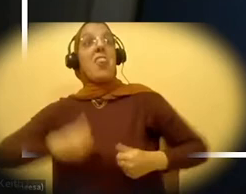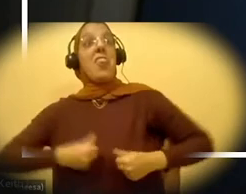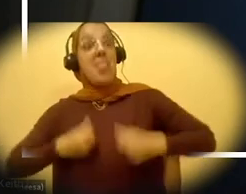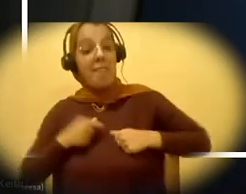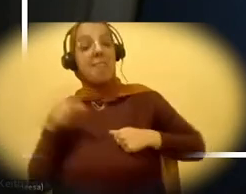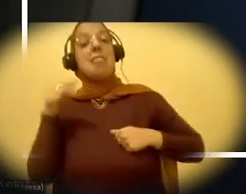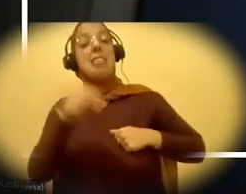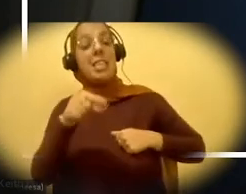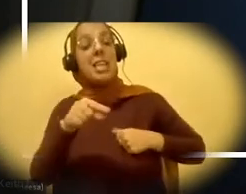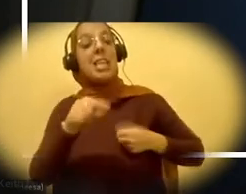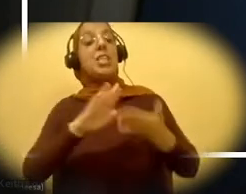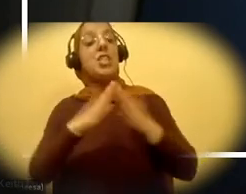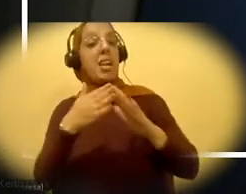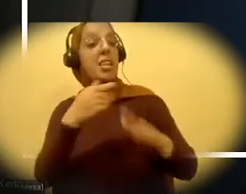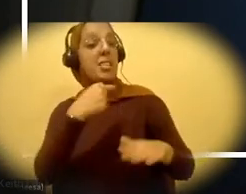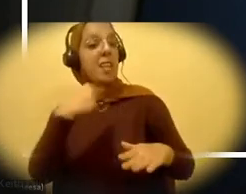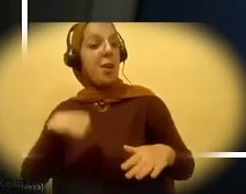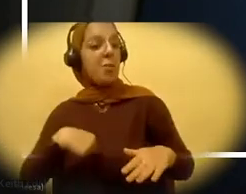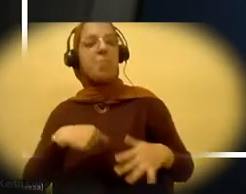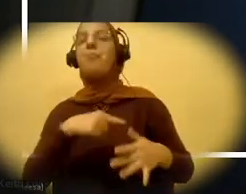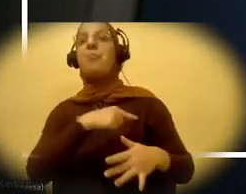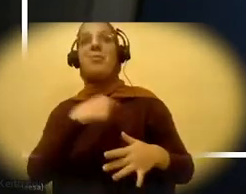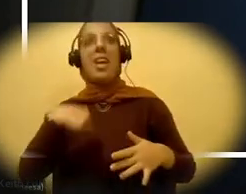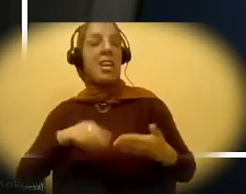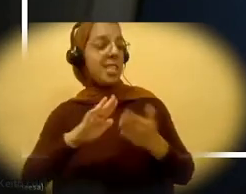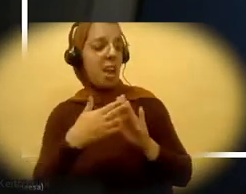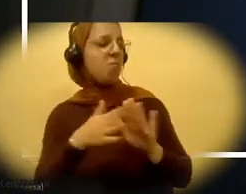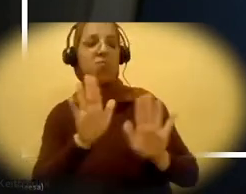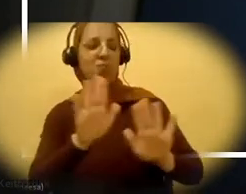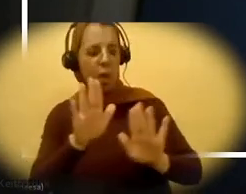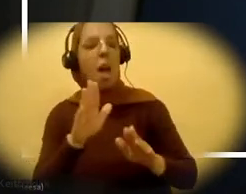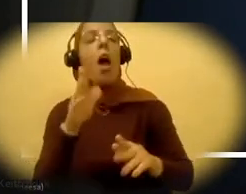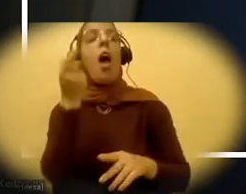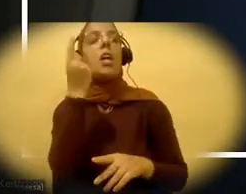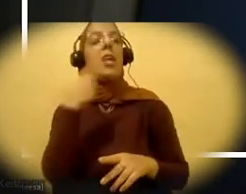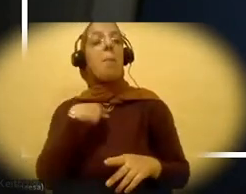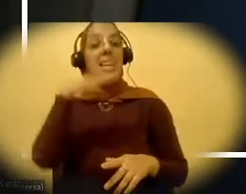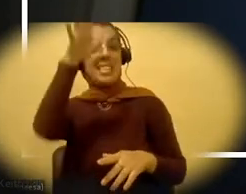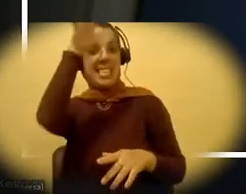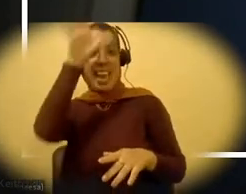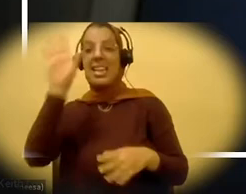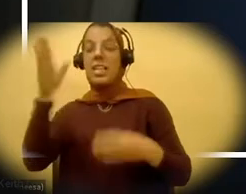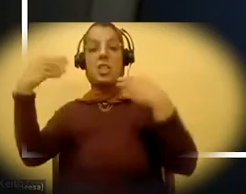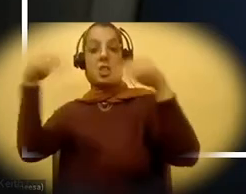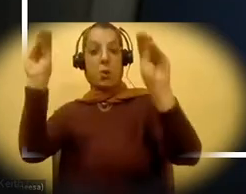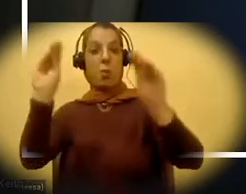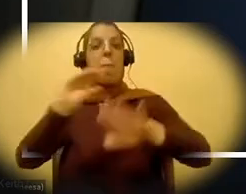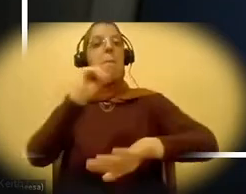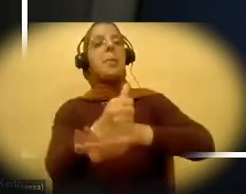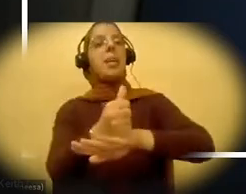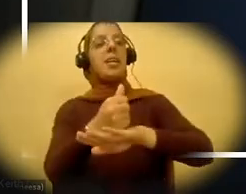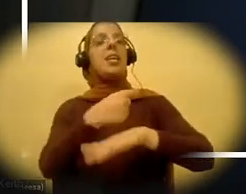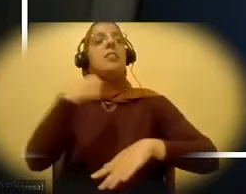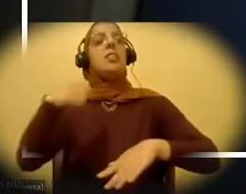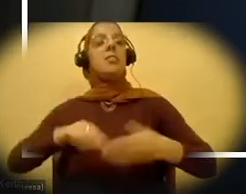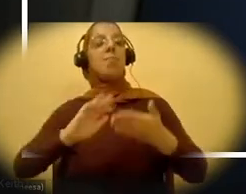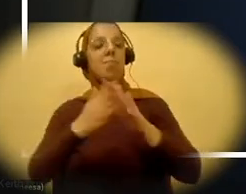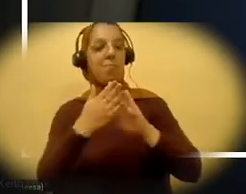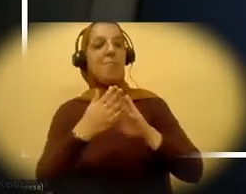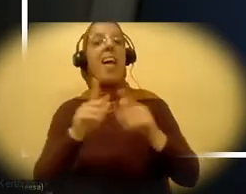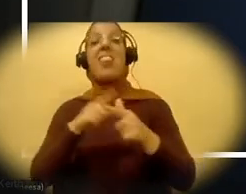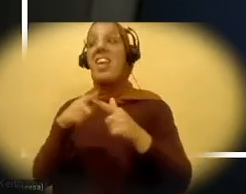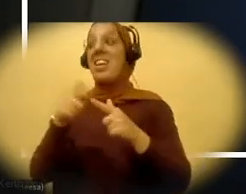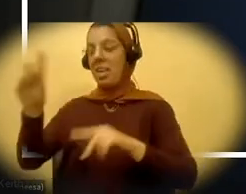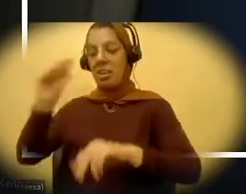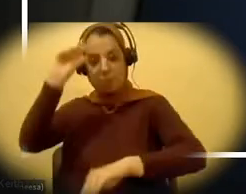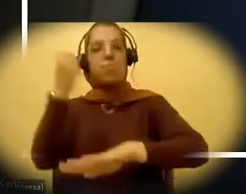he had a drugstore, and he was one of the founders of the Monshong Home for the Aged, because there were all